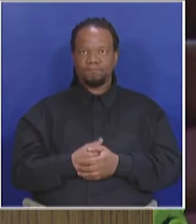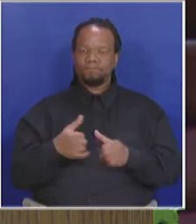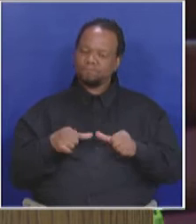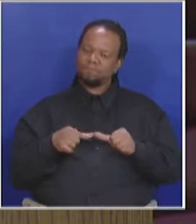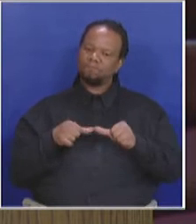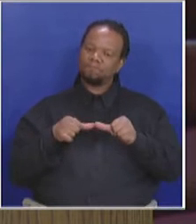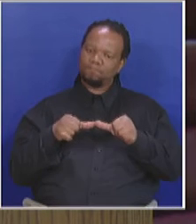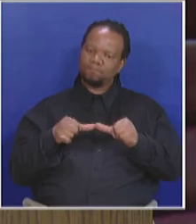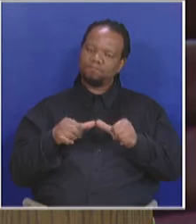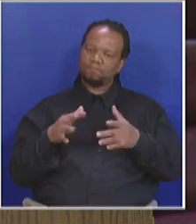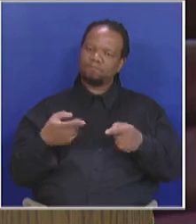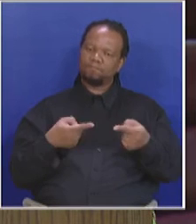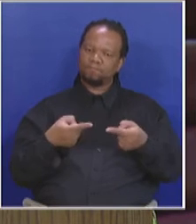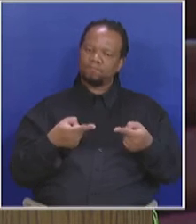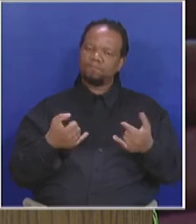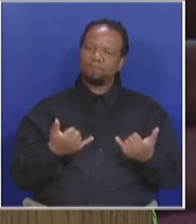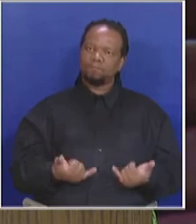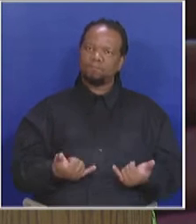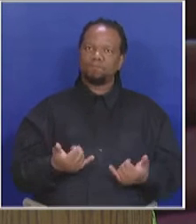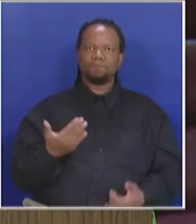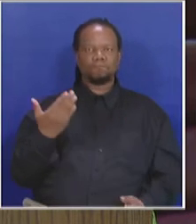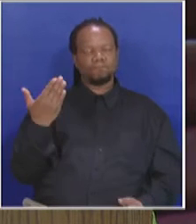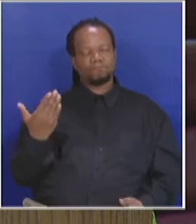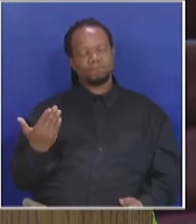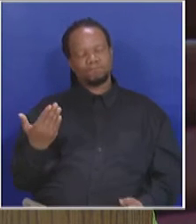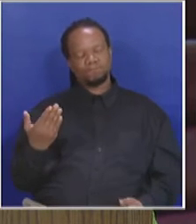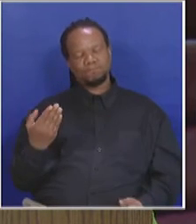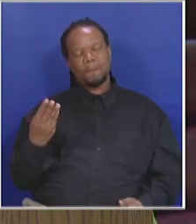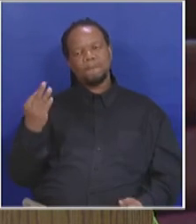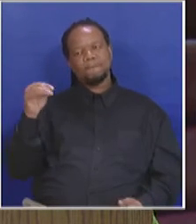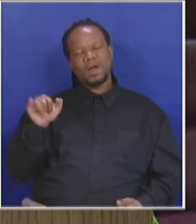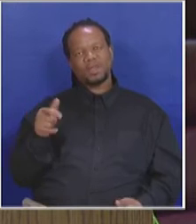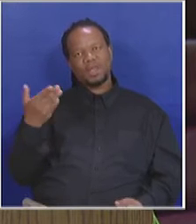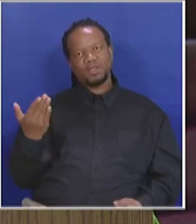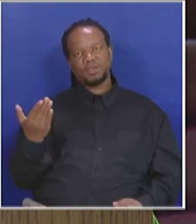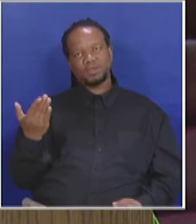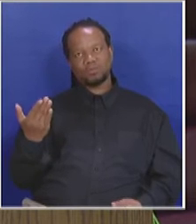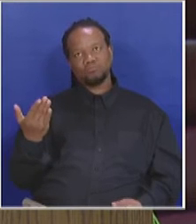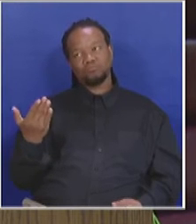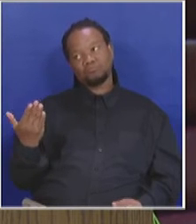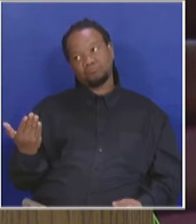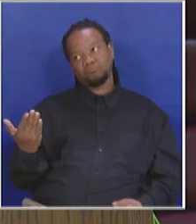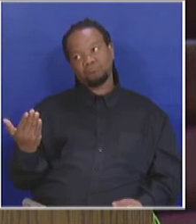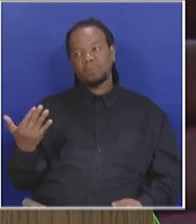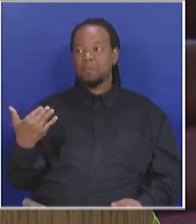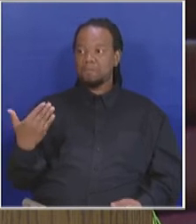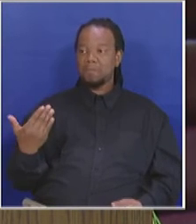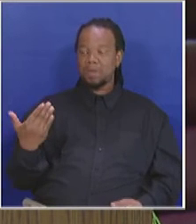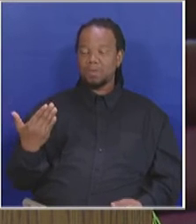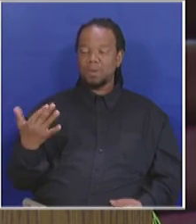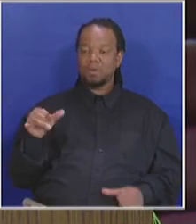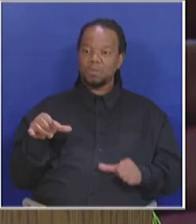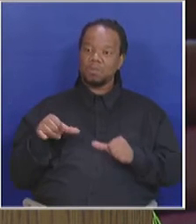with the business of the day. Honorable Matheus, you will either allow us to continue with our